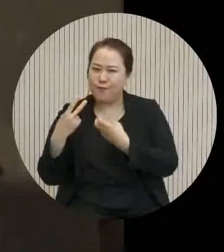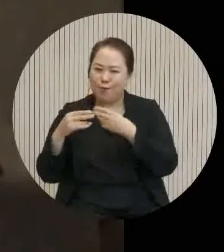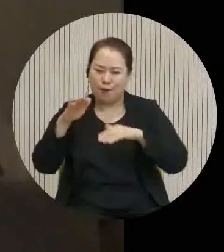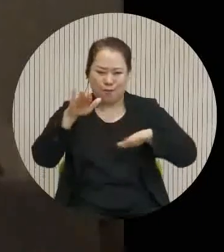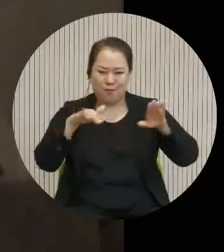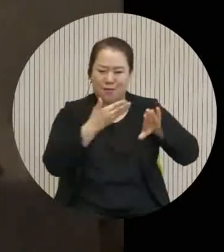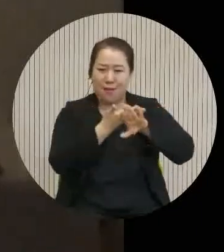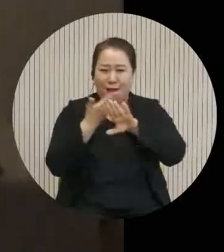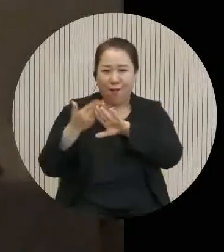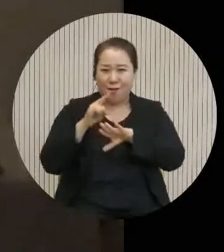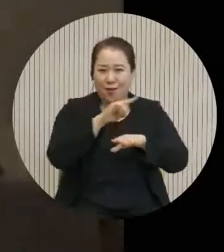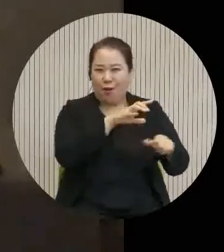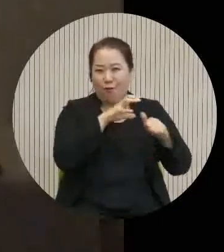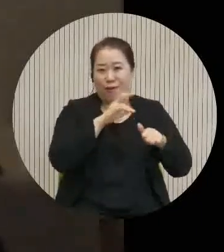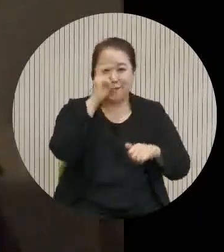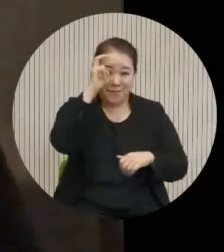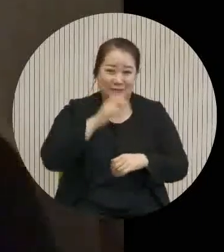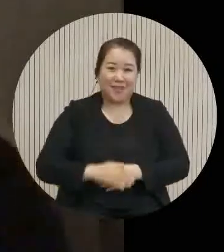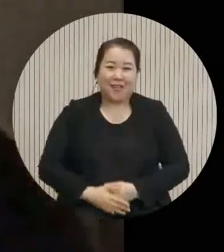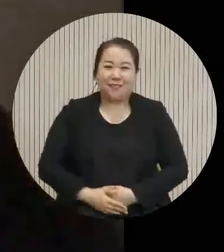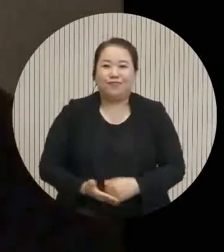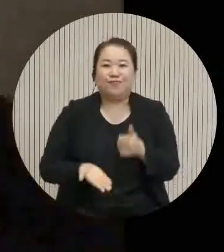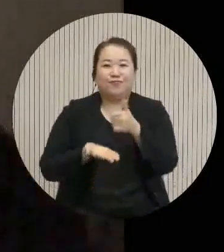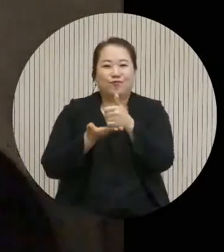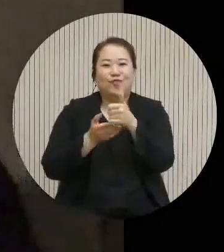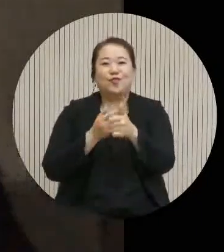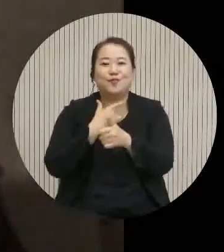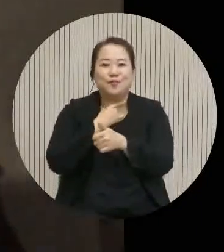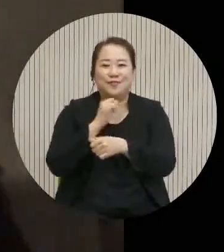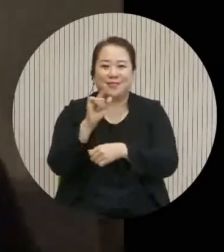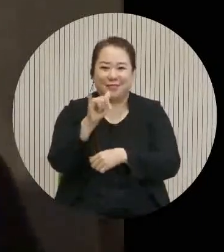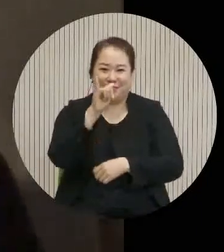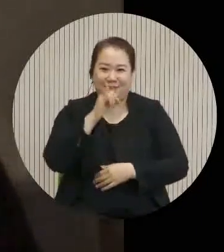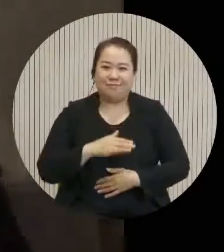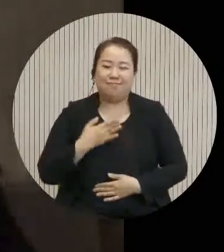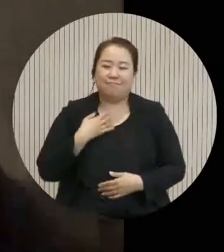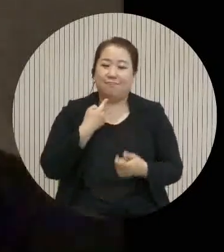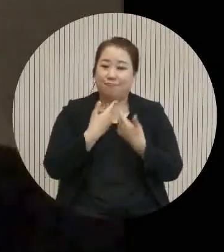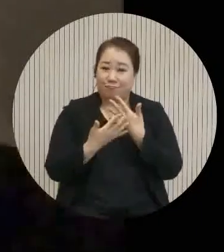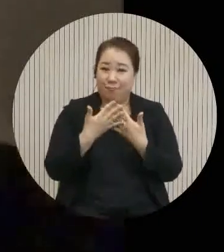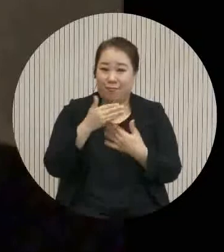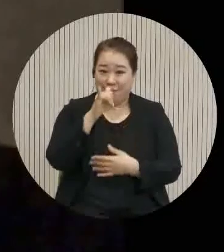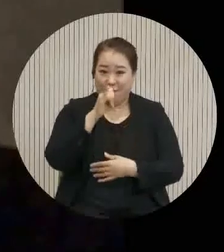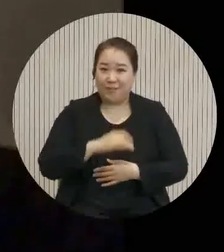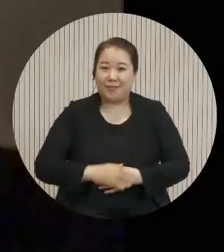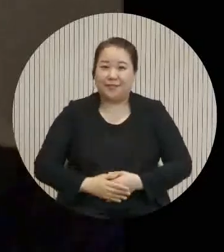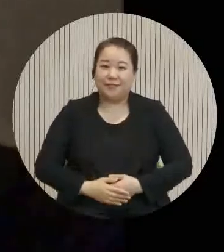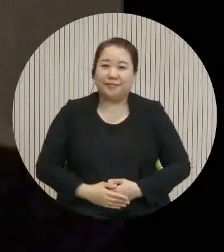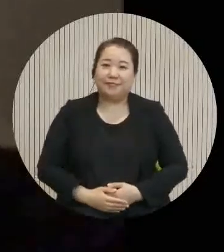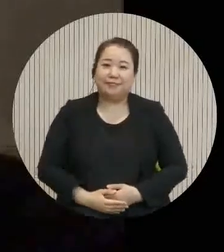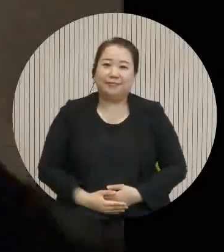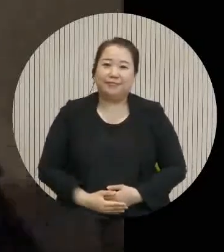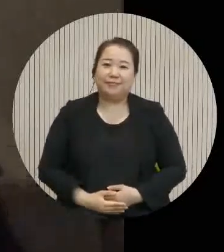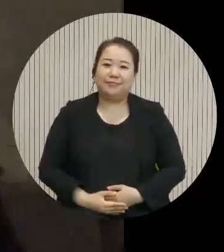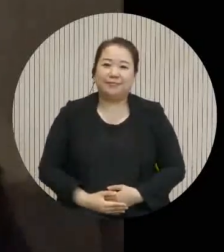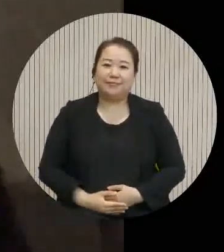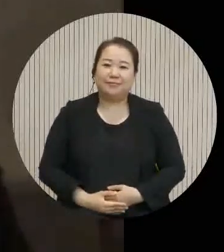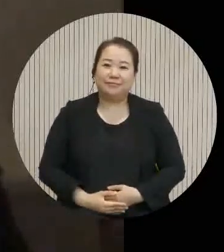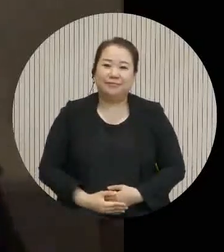you. I'd like you to try something that I've done. During the time of